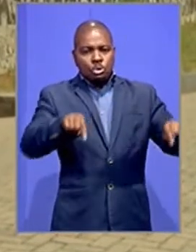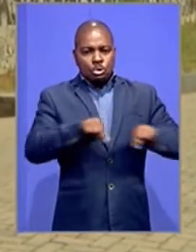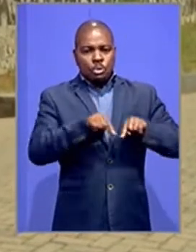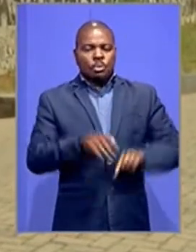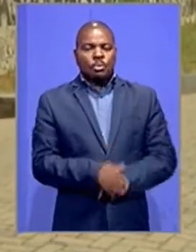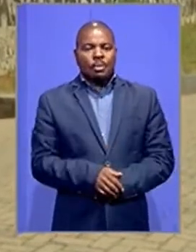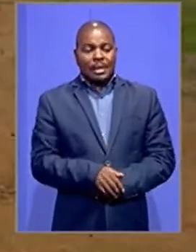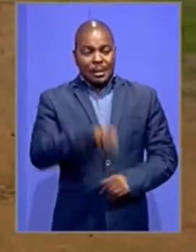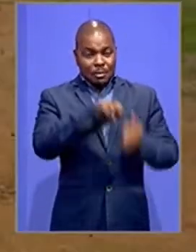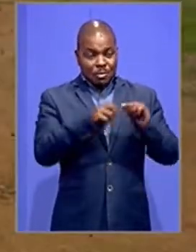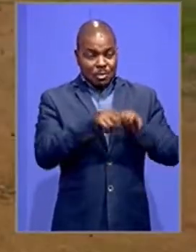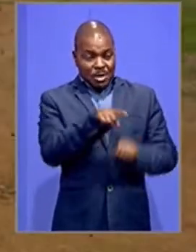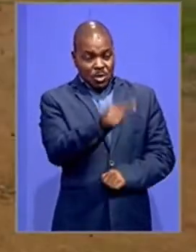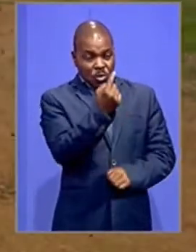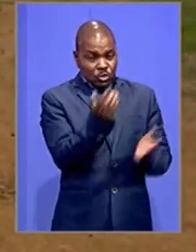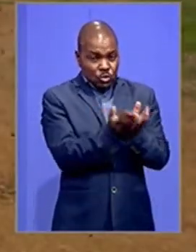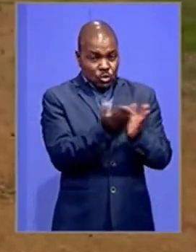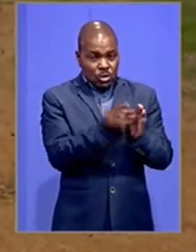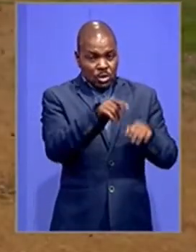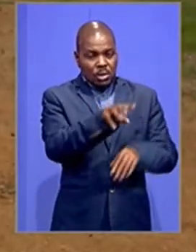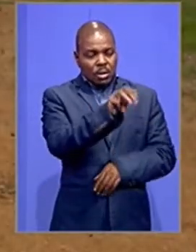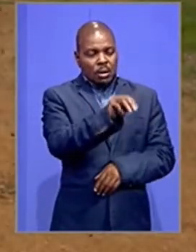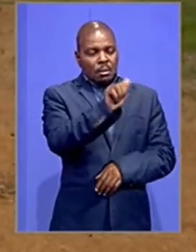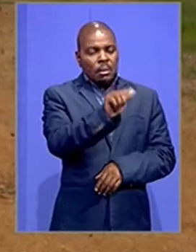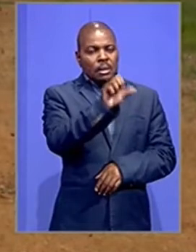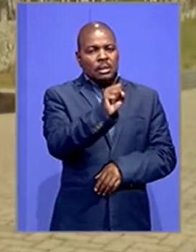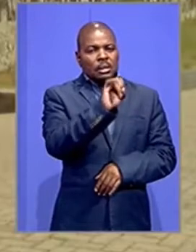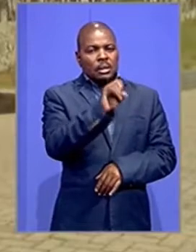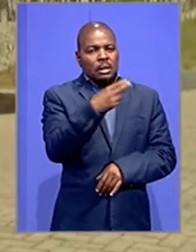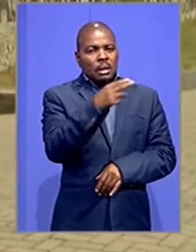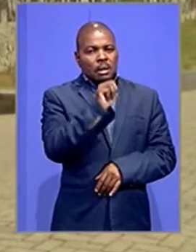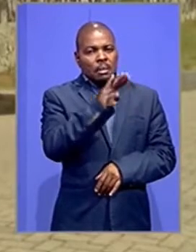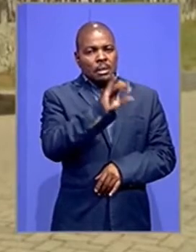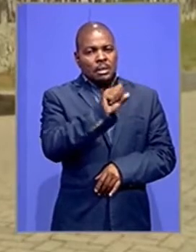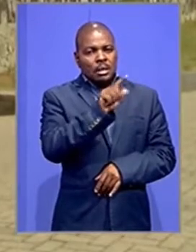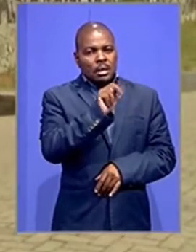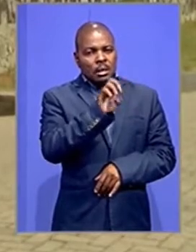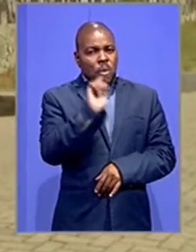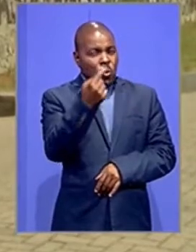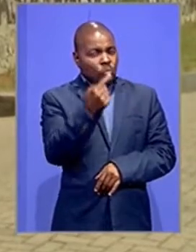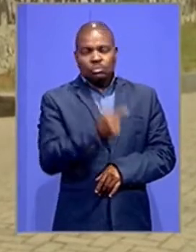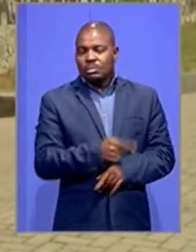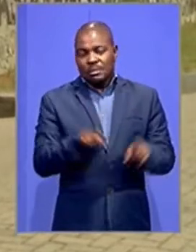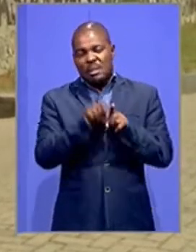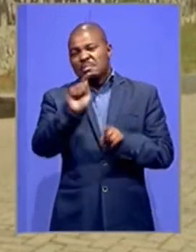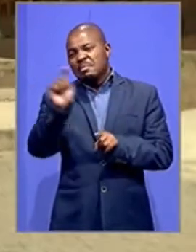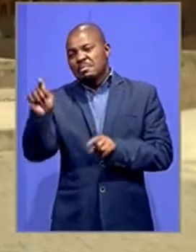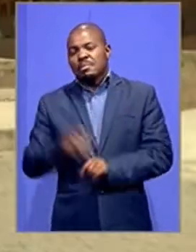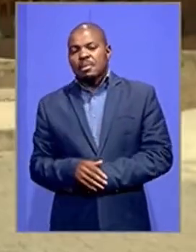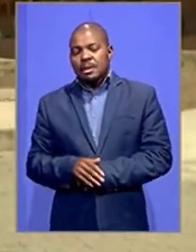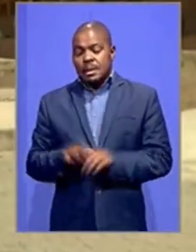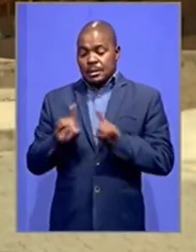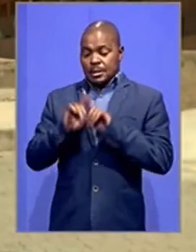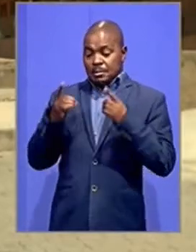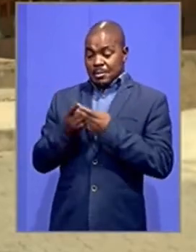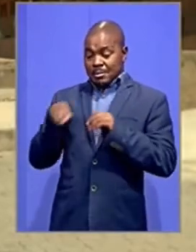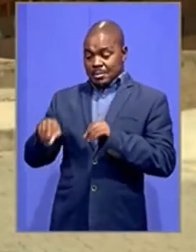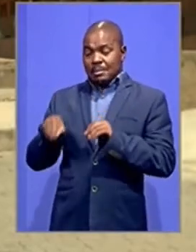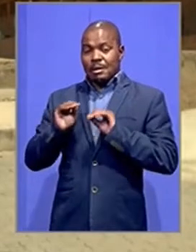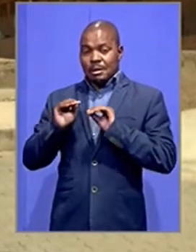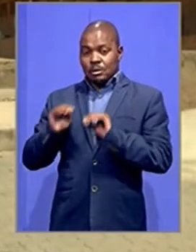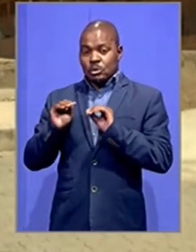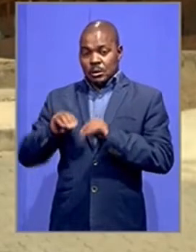Bothata bo ga se ba sekolo se se potlana sa Masihambisane fela. Lefapha la Thuto la Profense le solofeditse fa le tla thusa